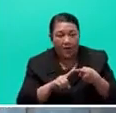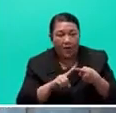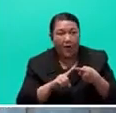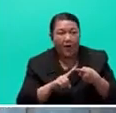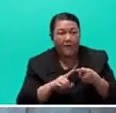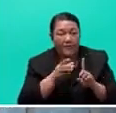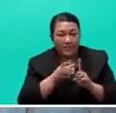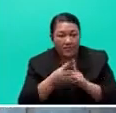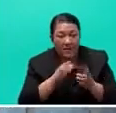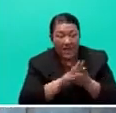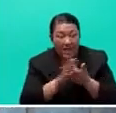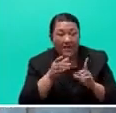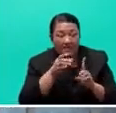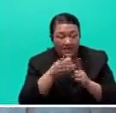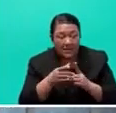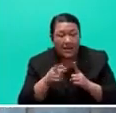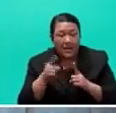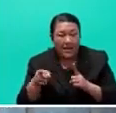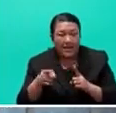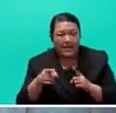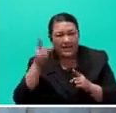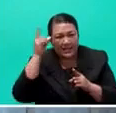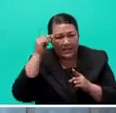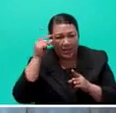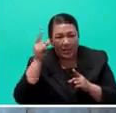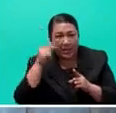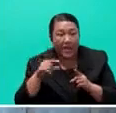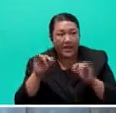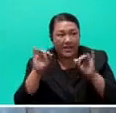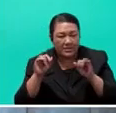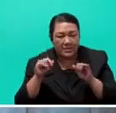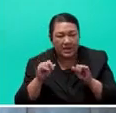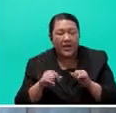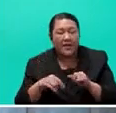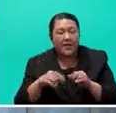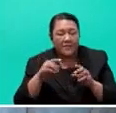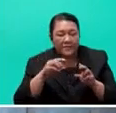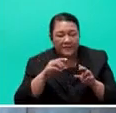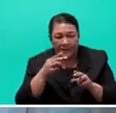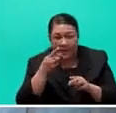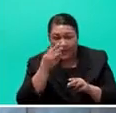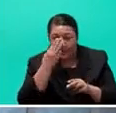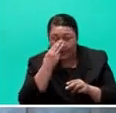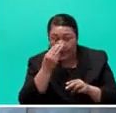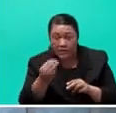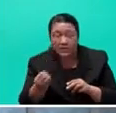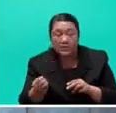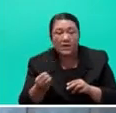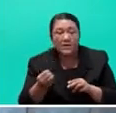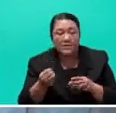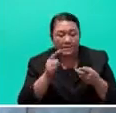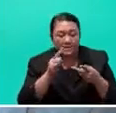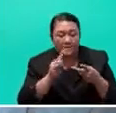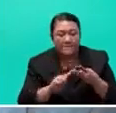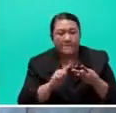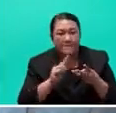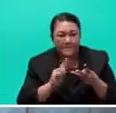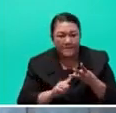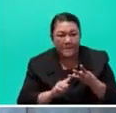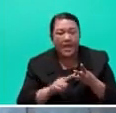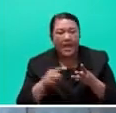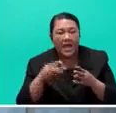Fiji National Trust, Fiji Heritage Council and Fiji Museum. But this bill doesn't define